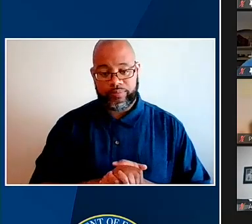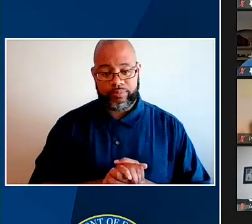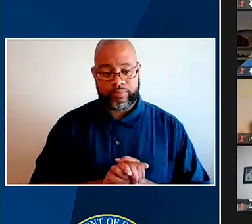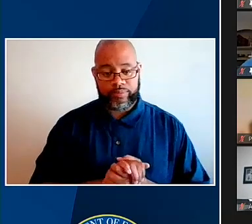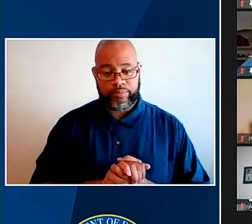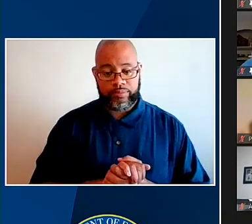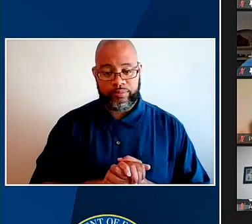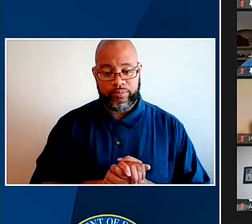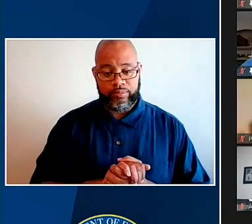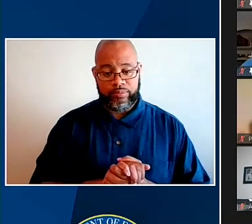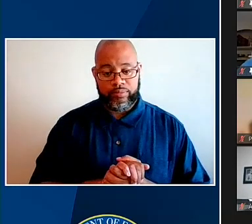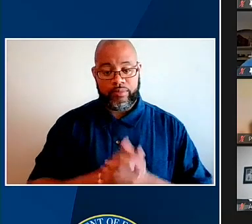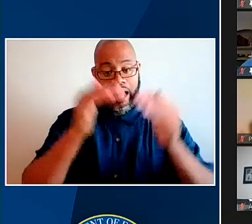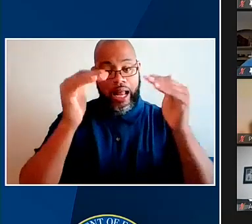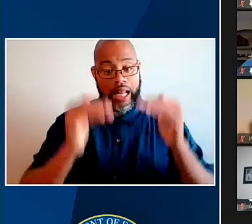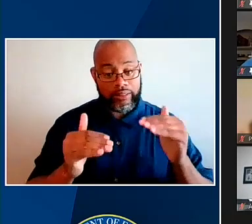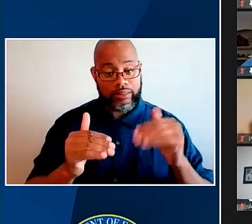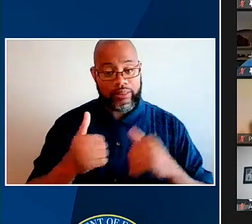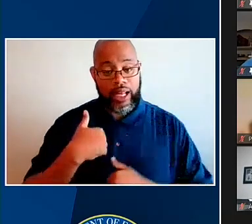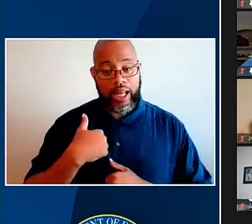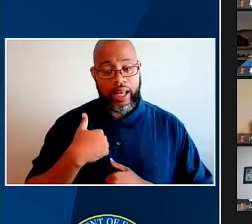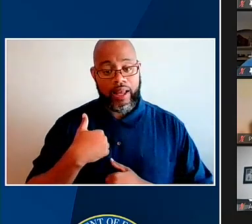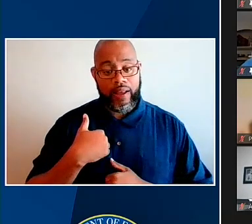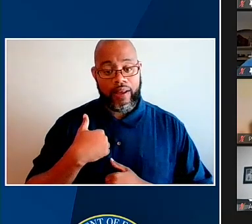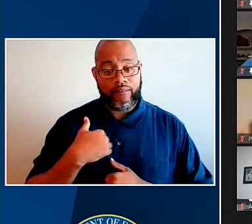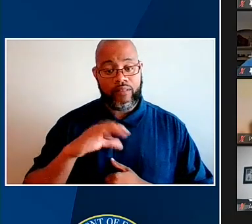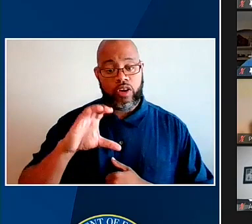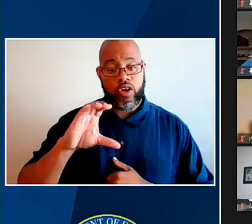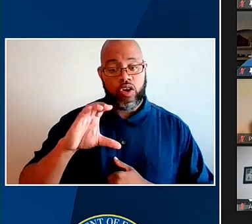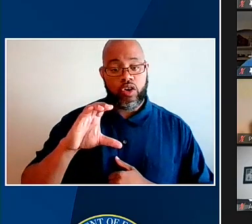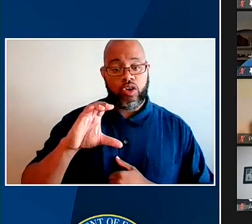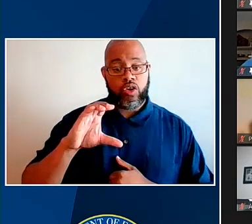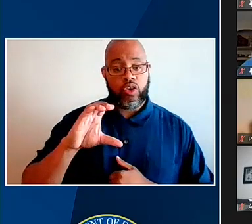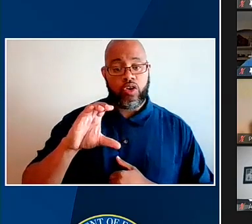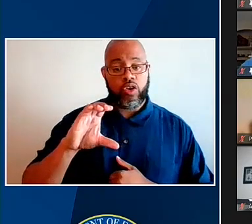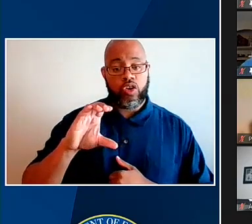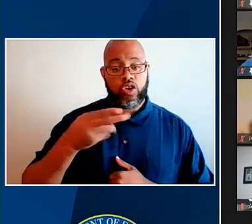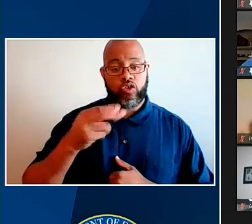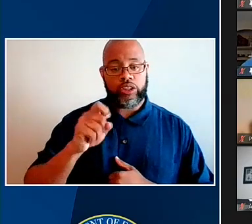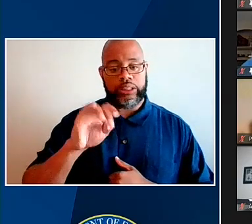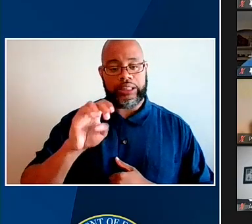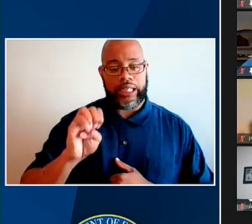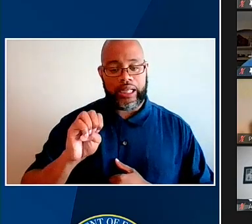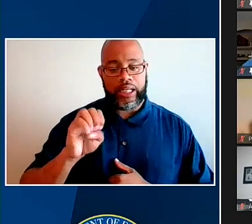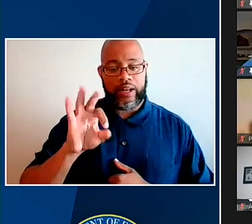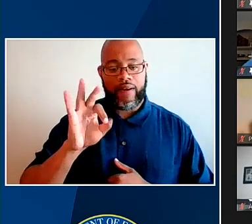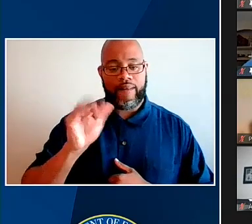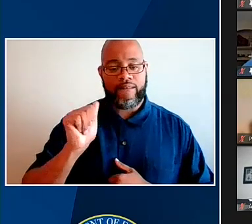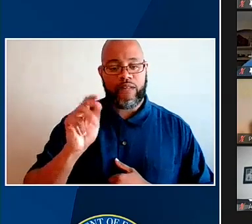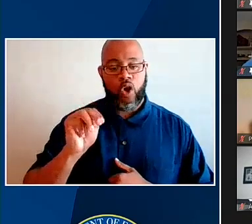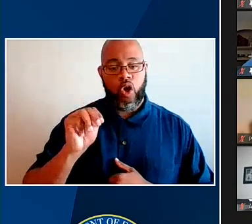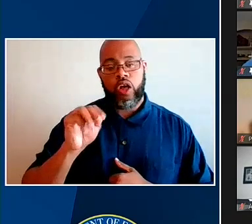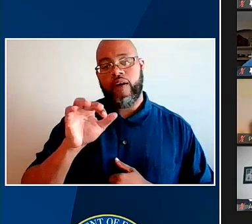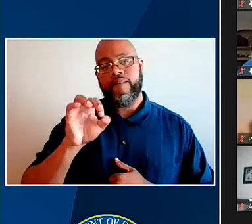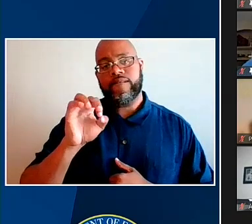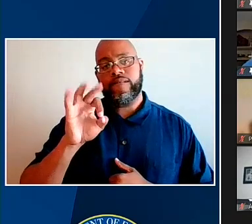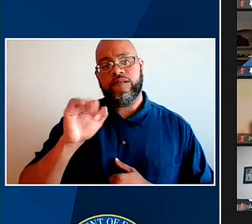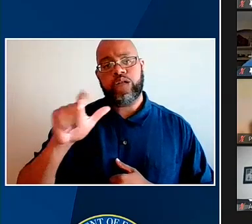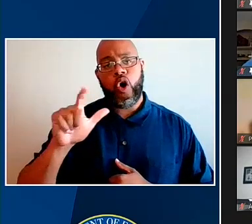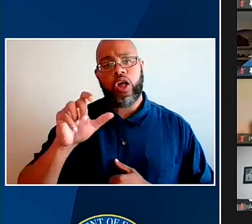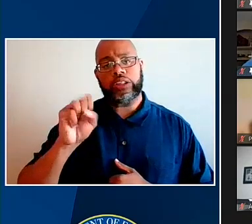Yeah. Next, you have Kristen Folsom speaking for themselves. Excellent. Kristen, can